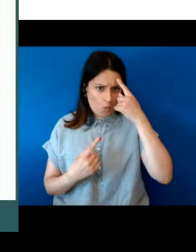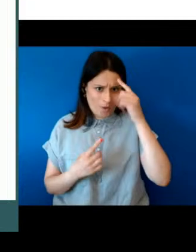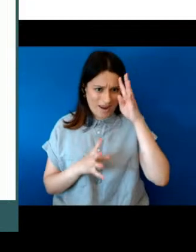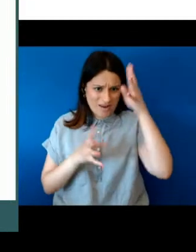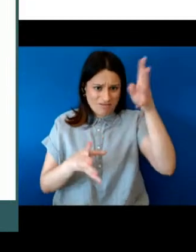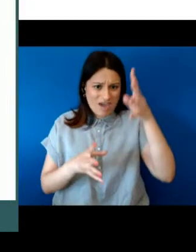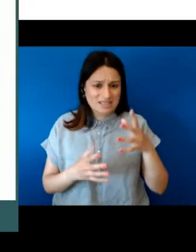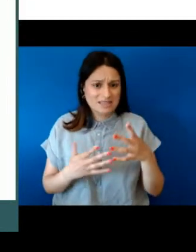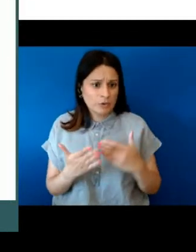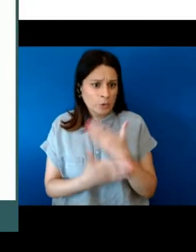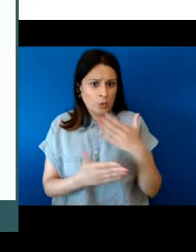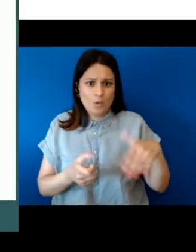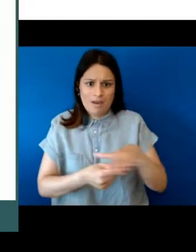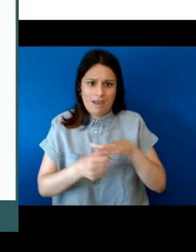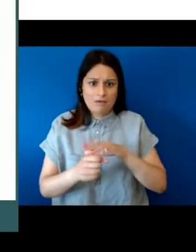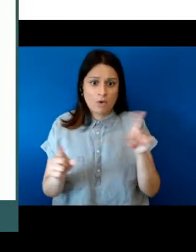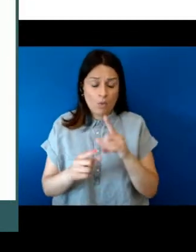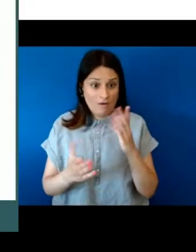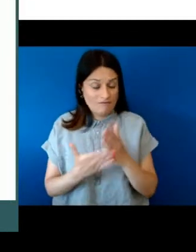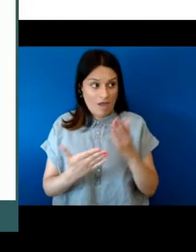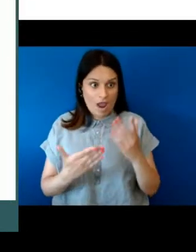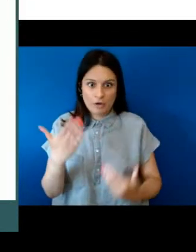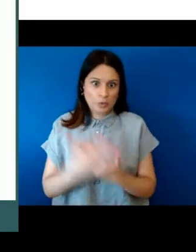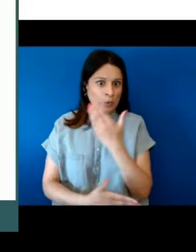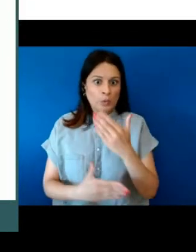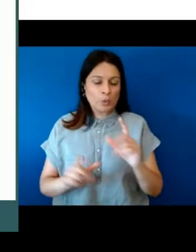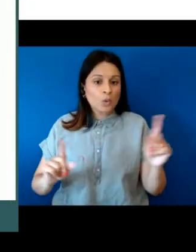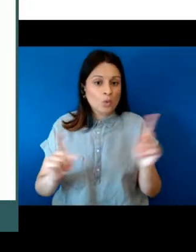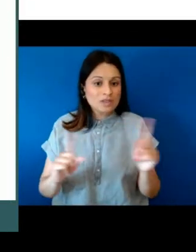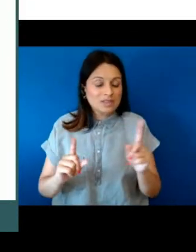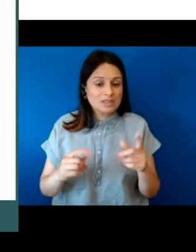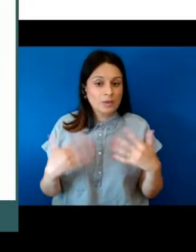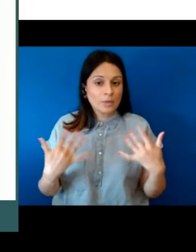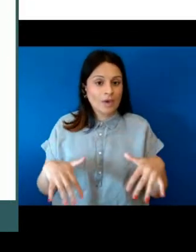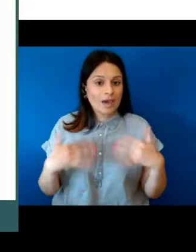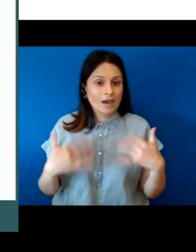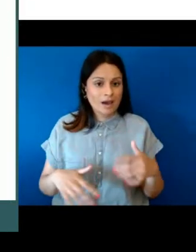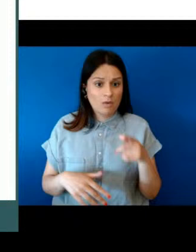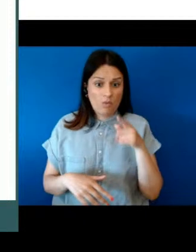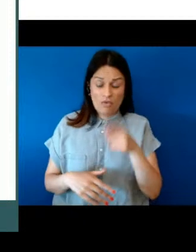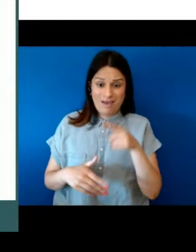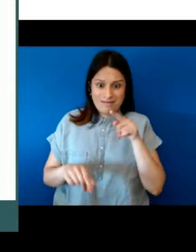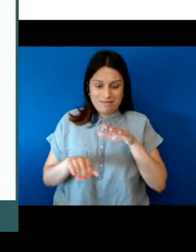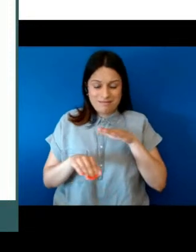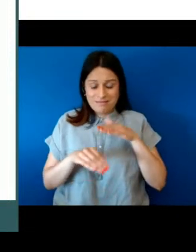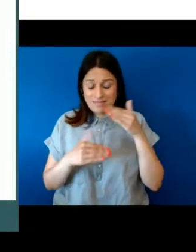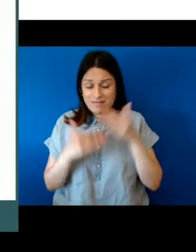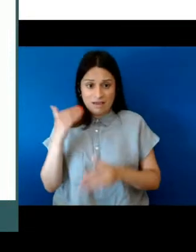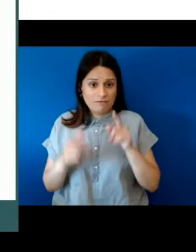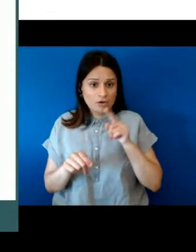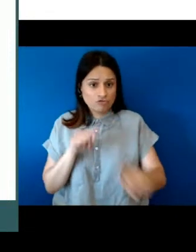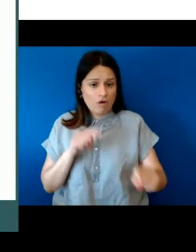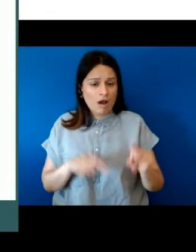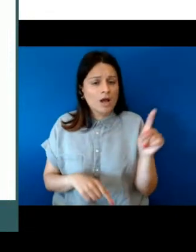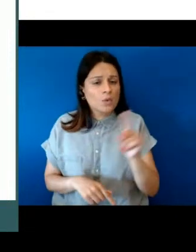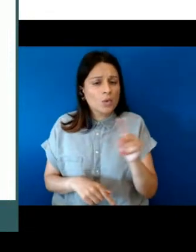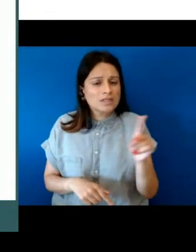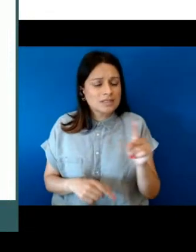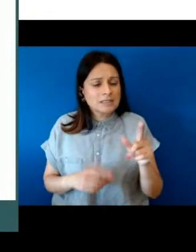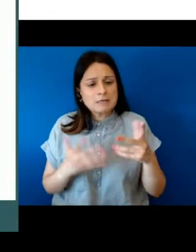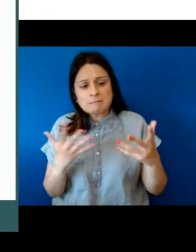was quite groundbreaking and had never been tried before, is a way of